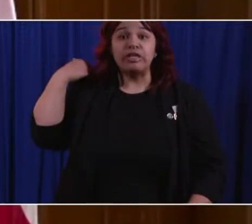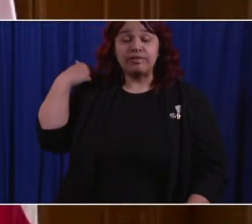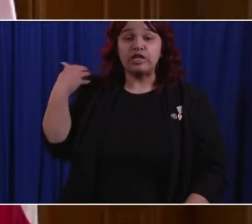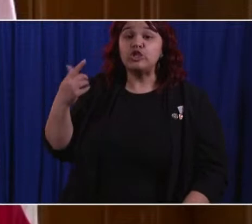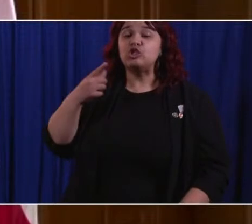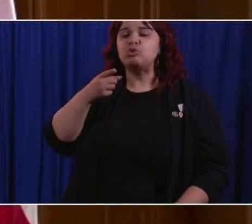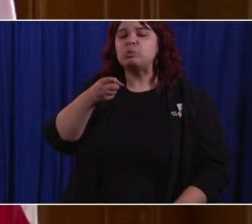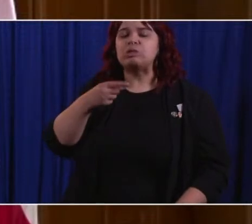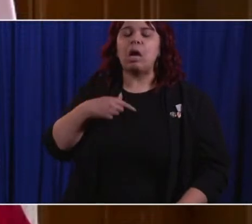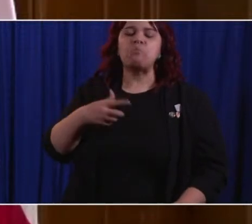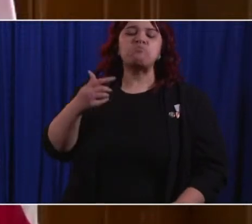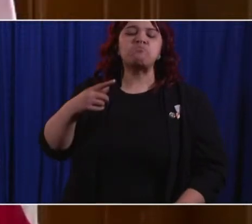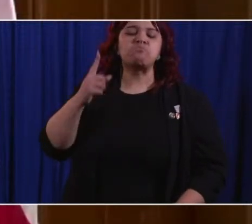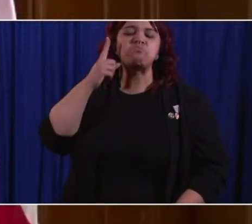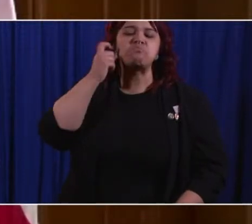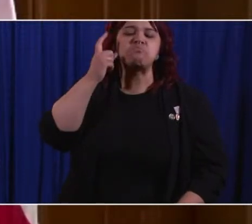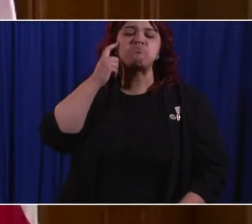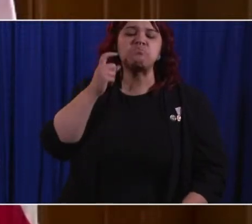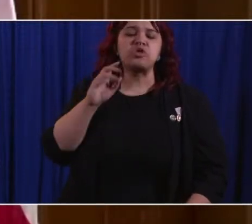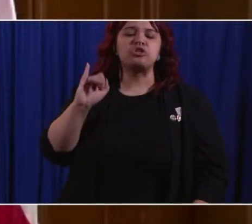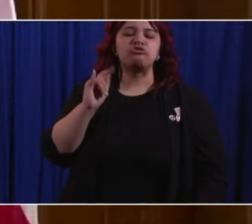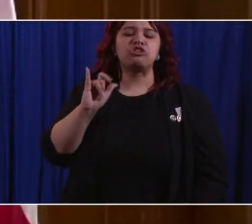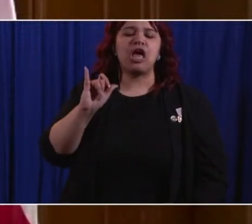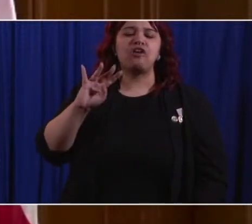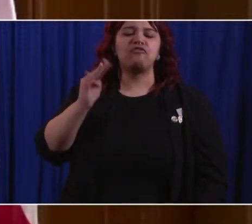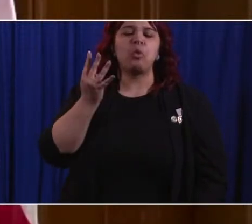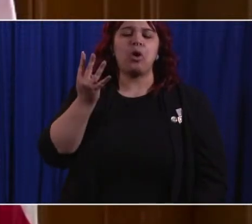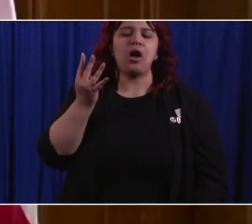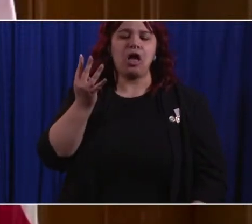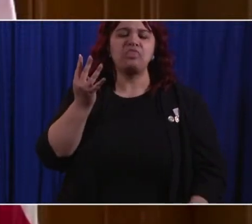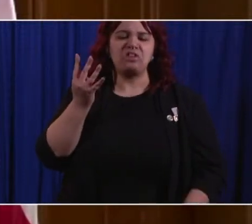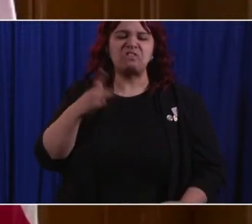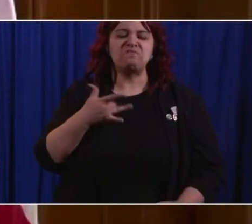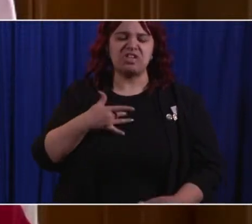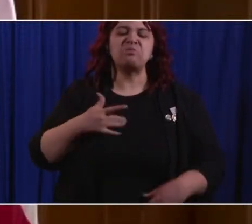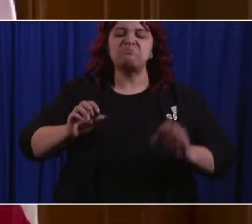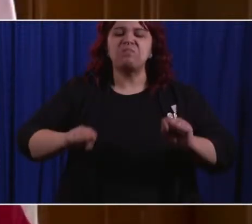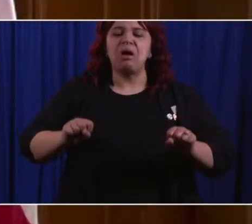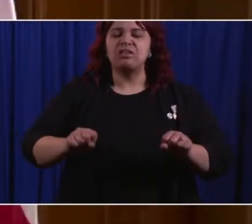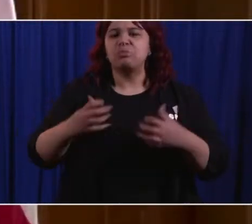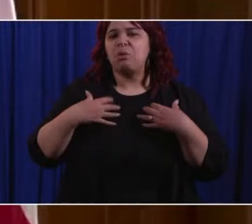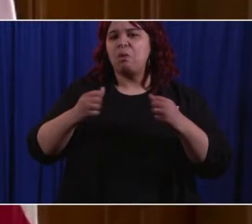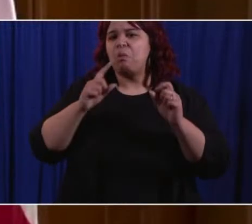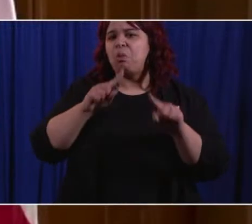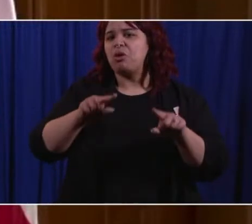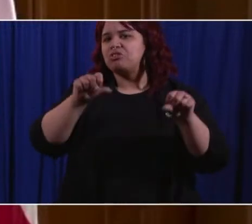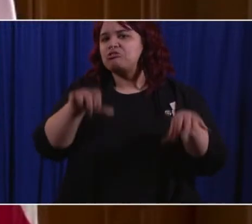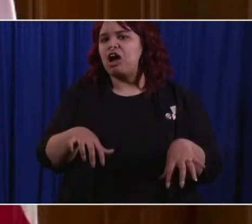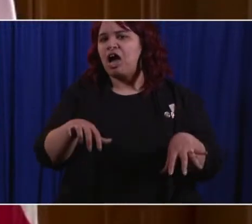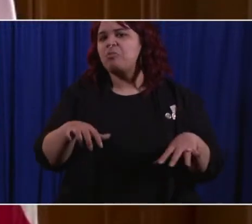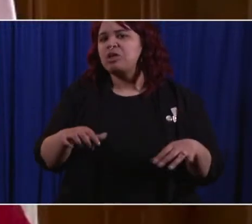more? Oh, I think it's still possible. I'll let Dr. Vanderhoff, who certainly worked on that and